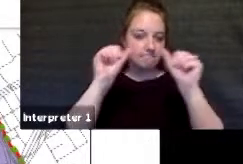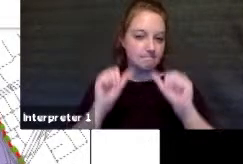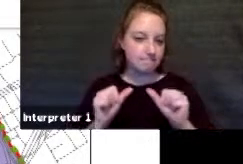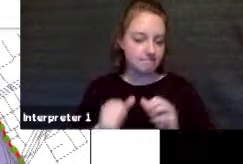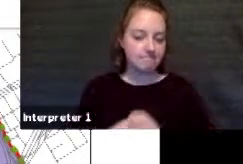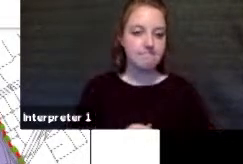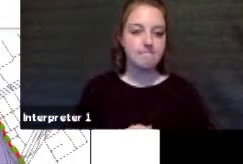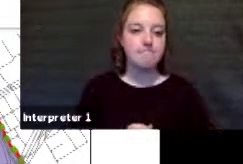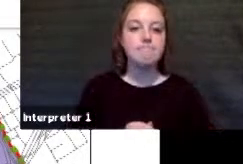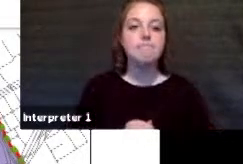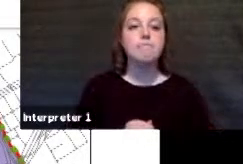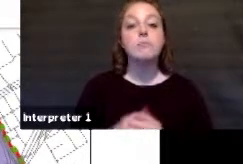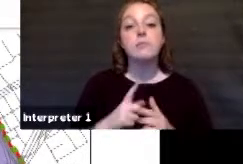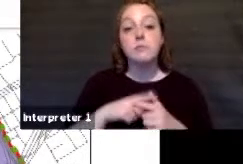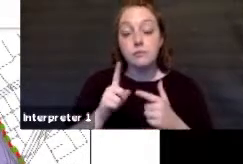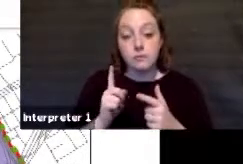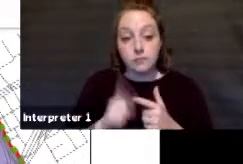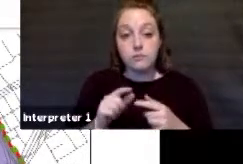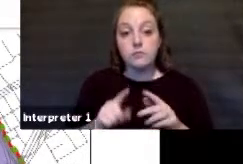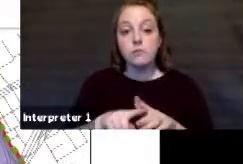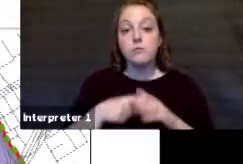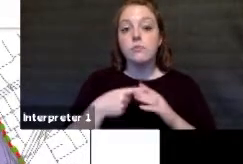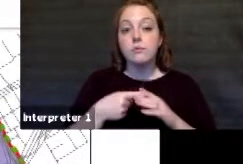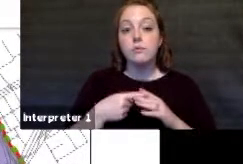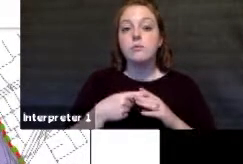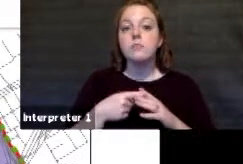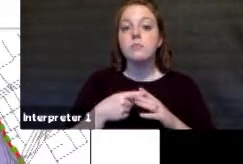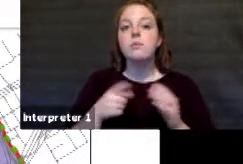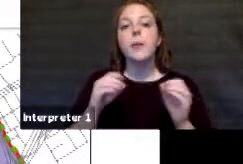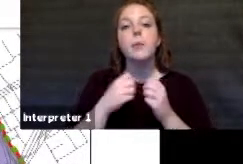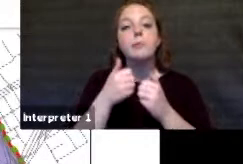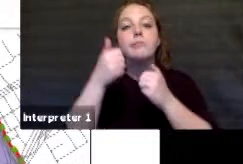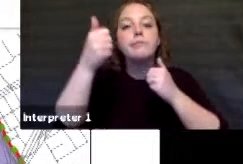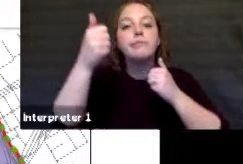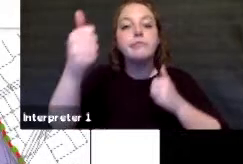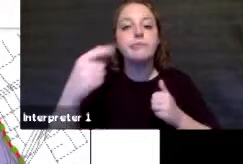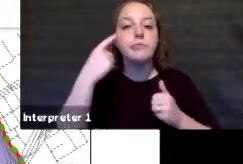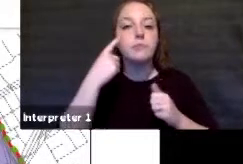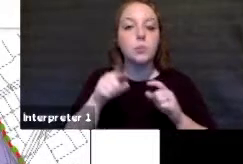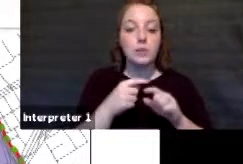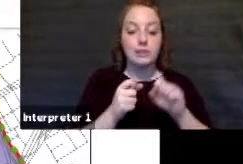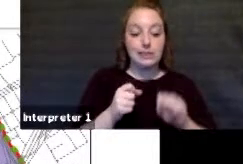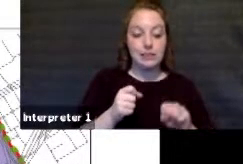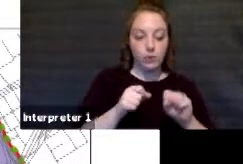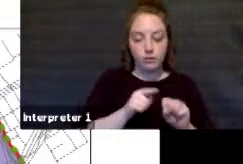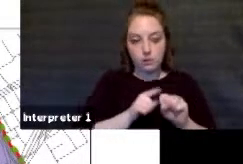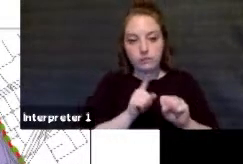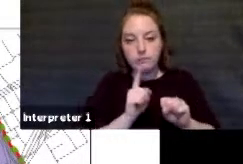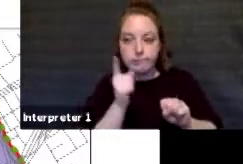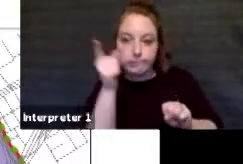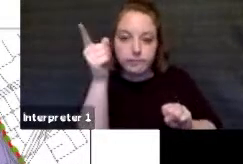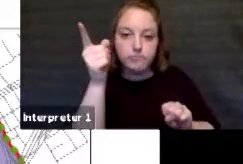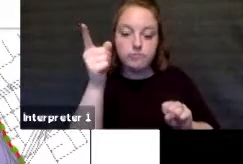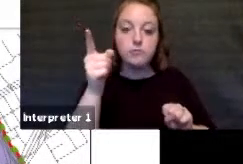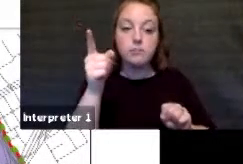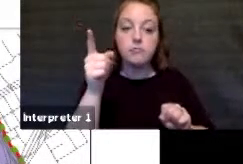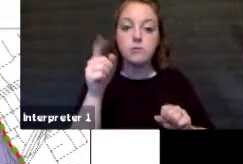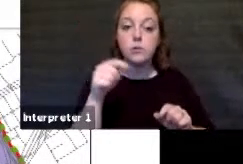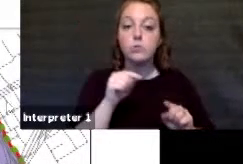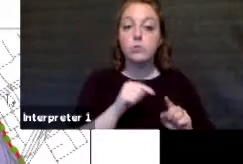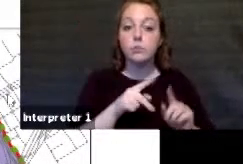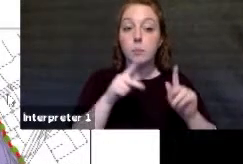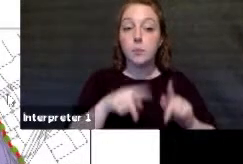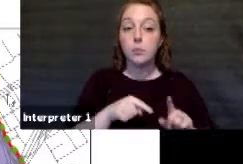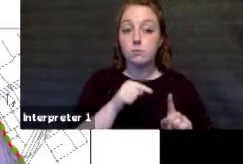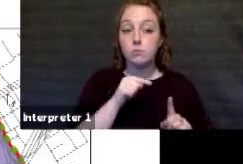And then you start to pick up some distance as you go further south through the zone. So at the furthest point where you have a student who's actually